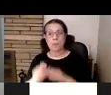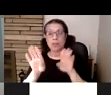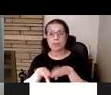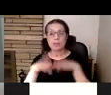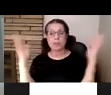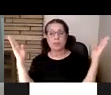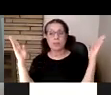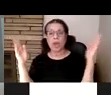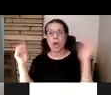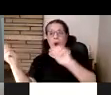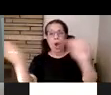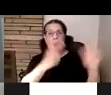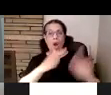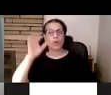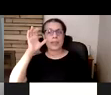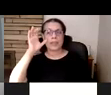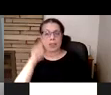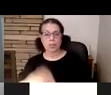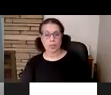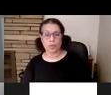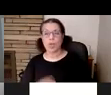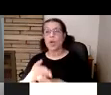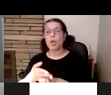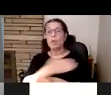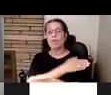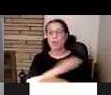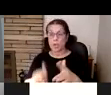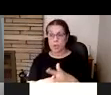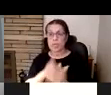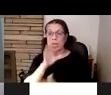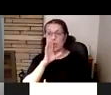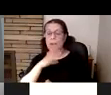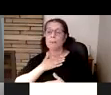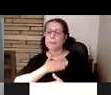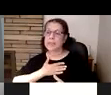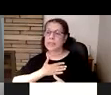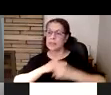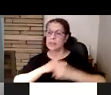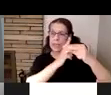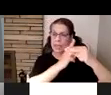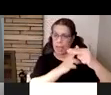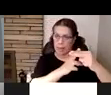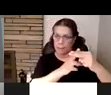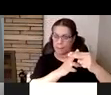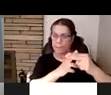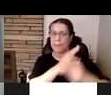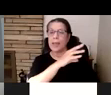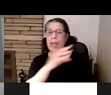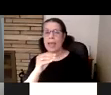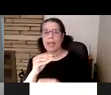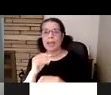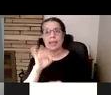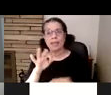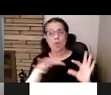meeting can hear you. Before making your comment, please slowly state your name, and if you have any affiliation with